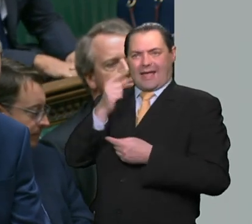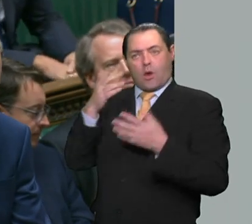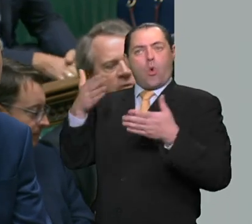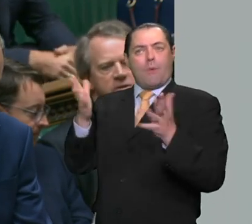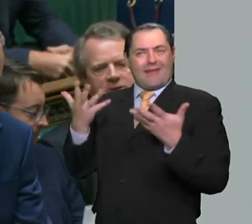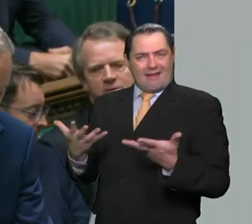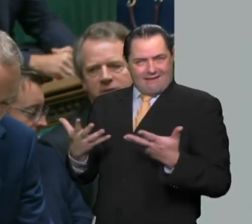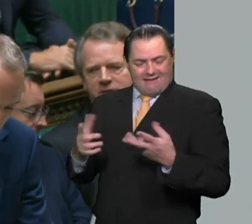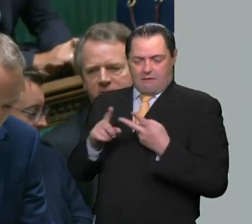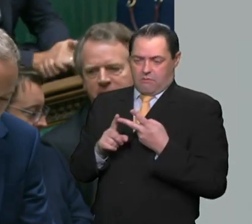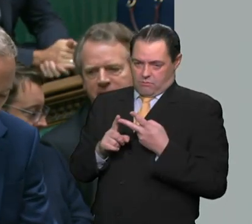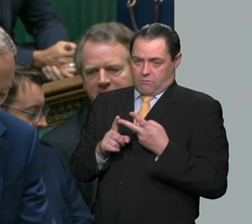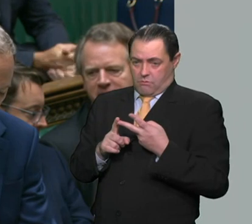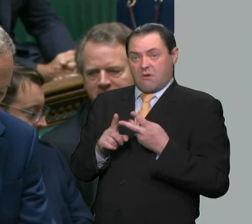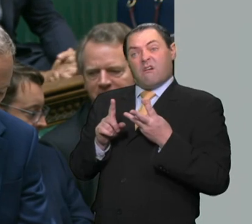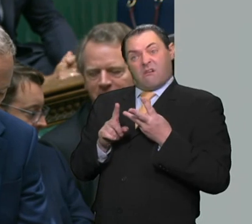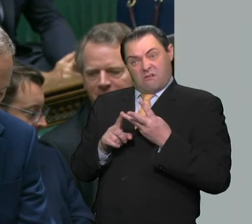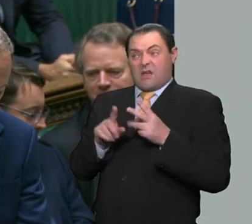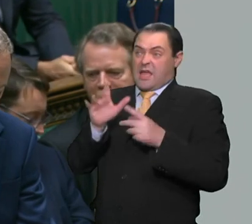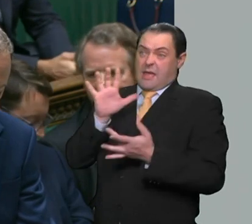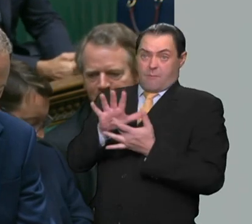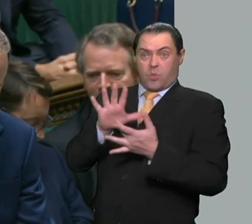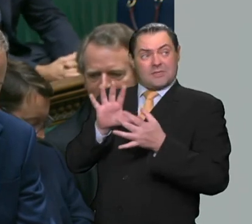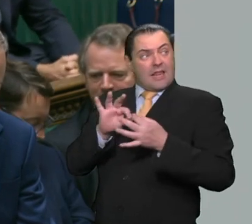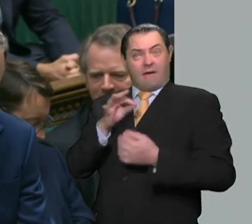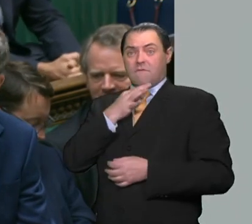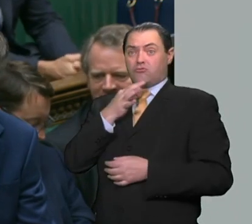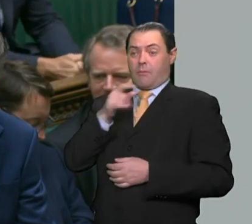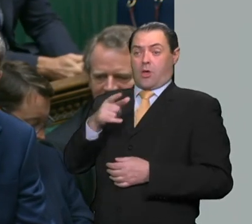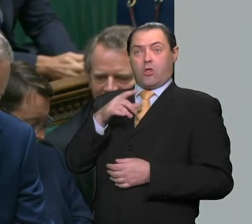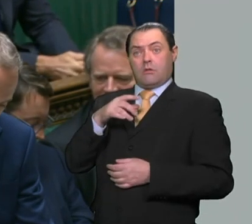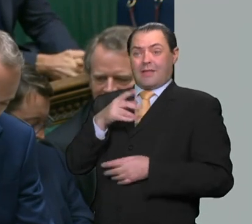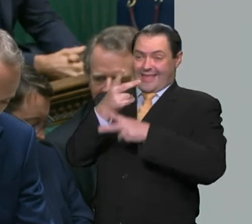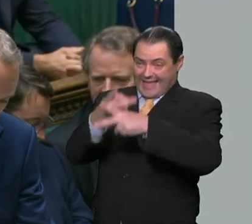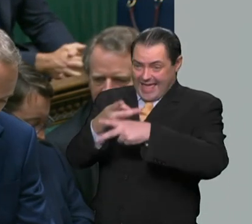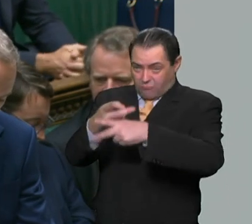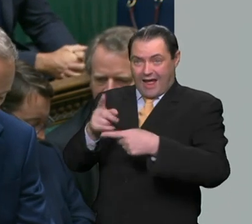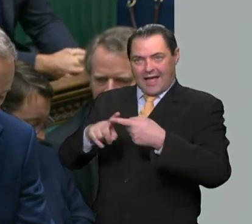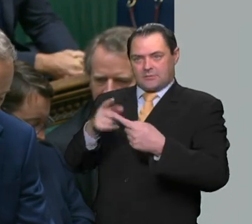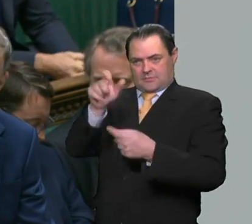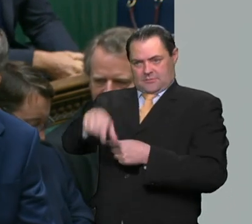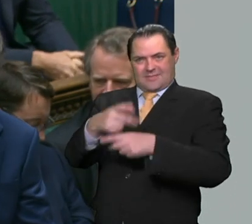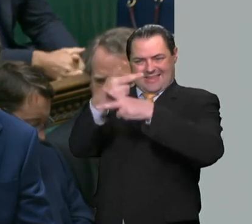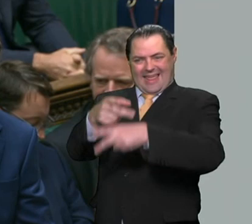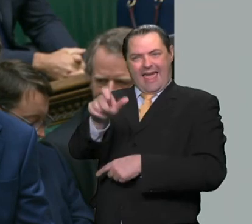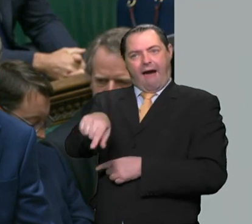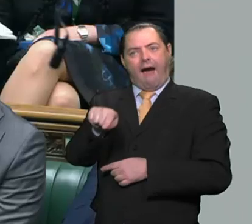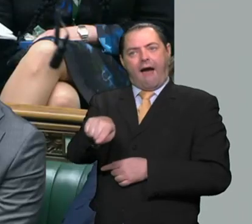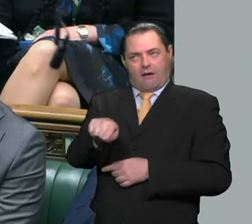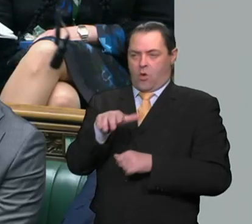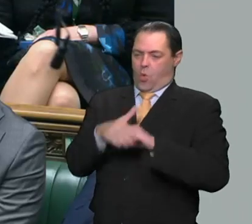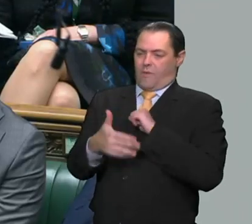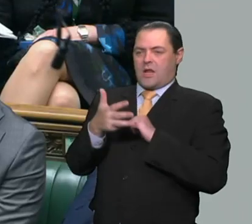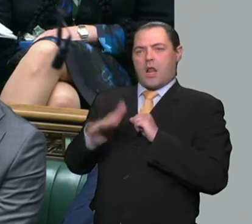open up. That's particularly important for the risk to vulnerable people, including carers in care homes. Over 90% of care